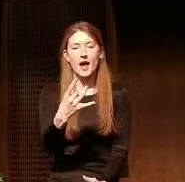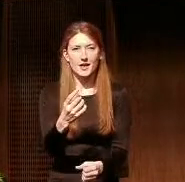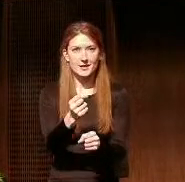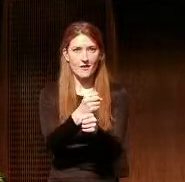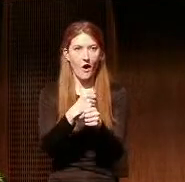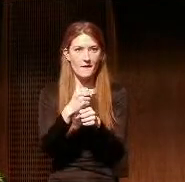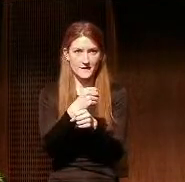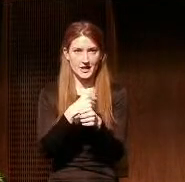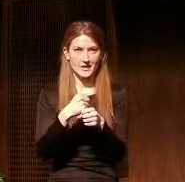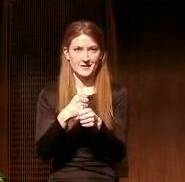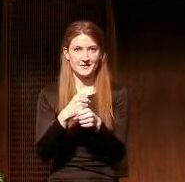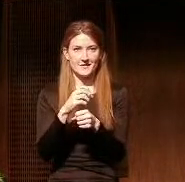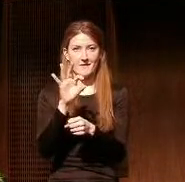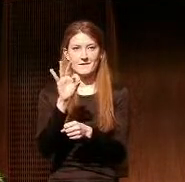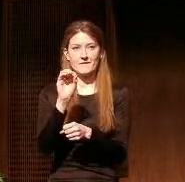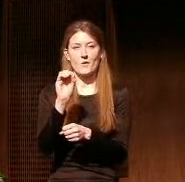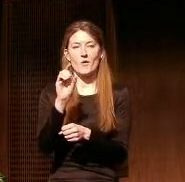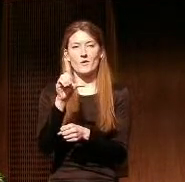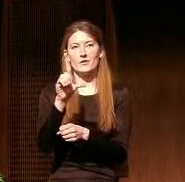Folgers Classic.